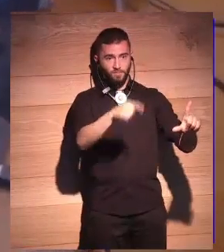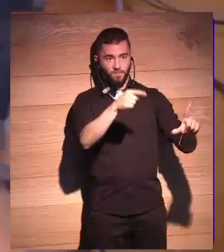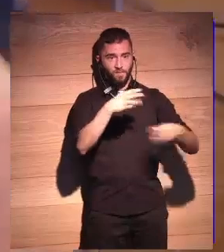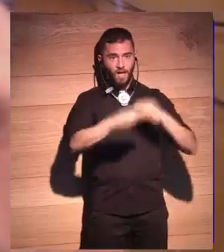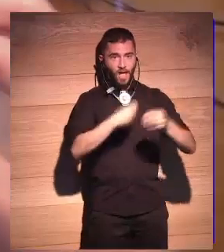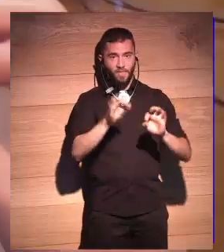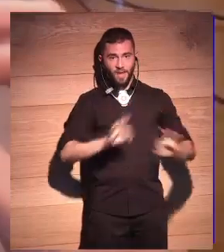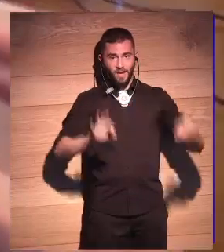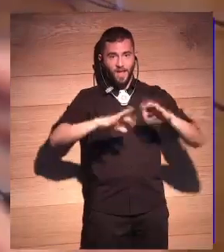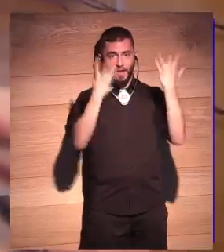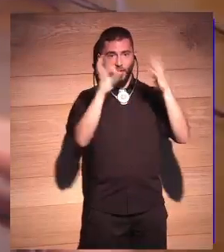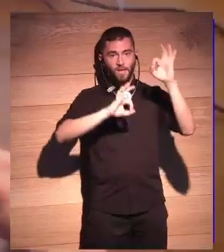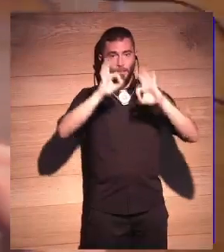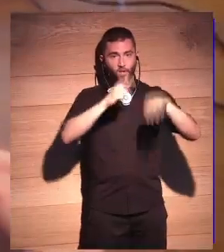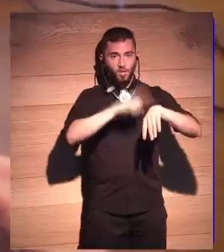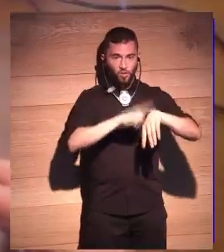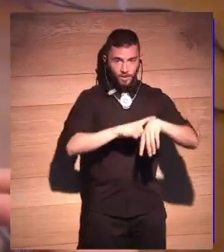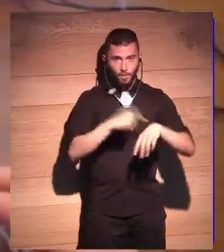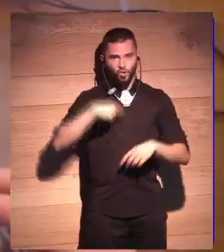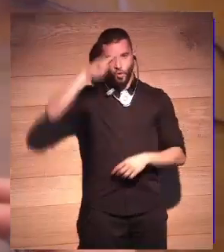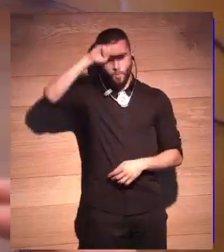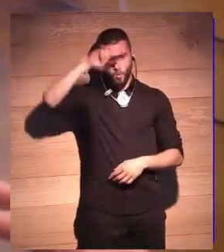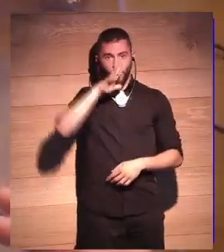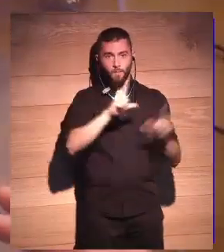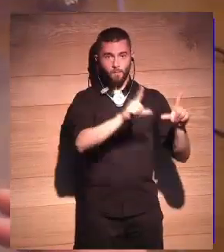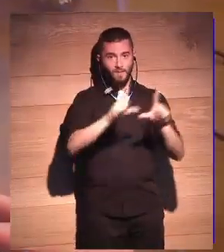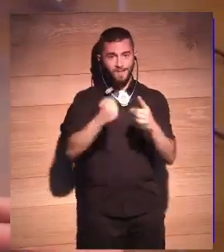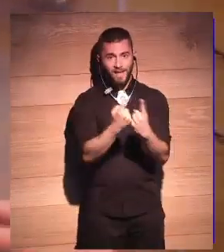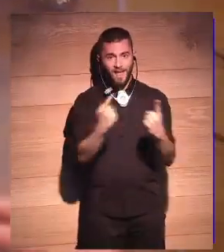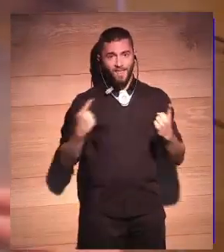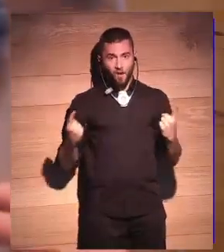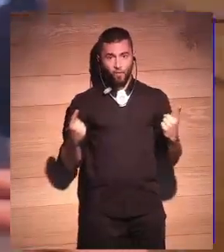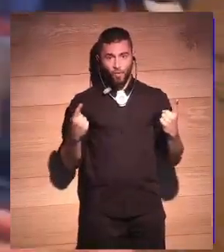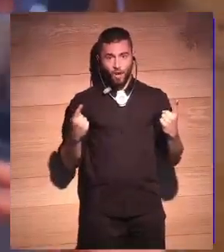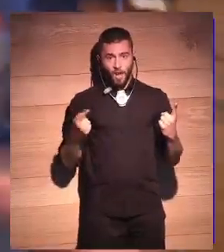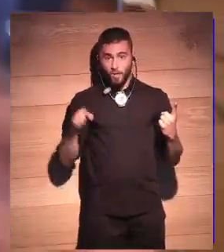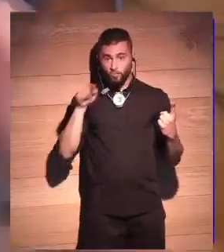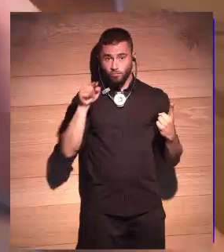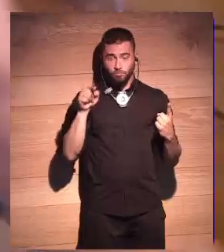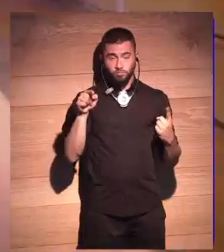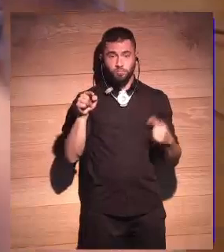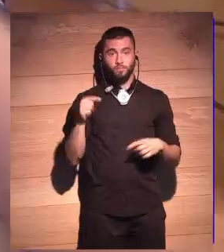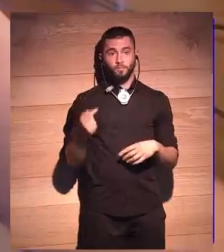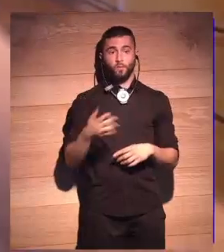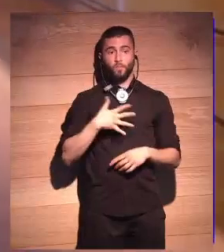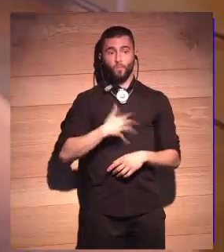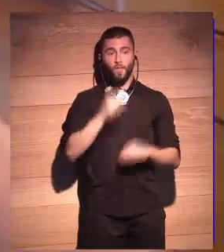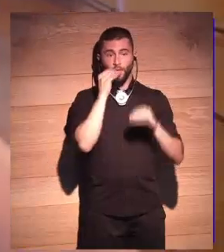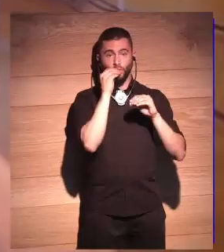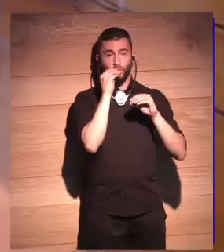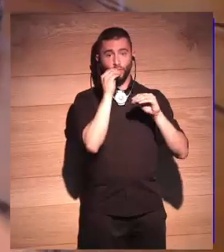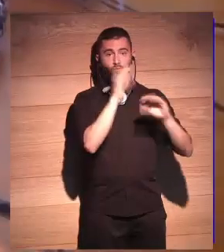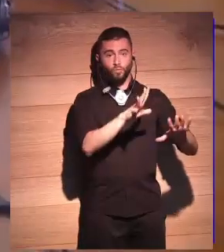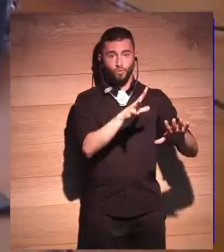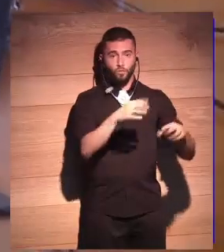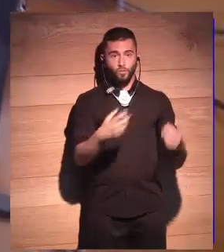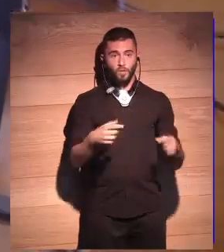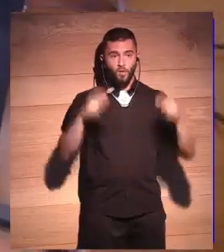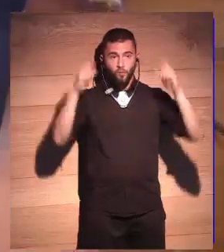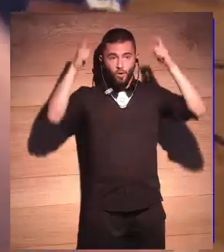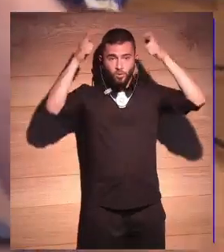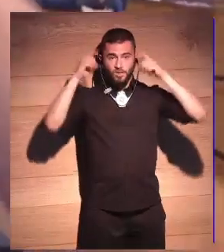worried, because every screen you own can be replaced by one pair of goggles. Doesn't